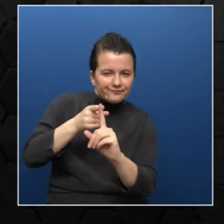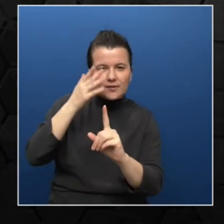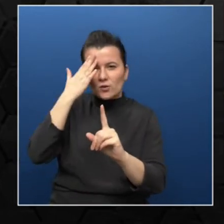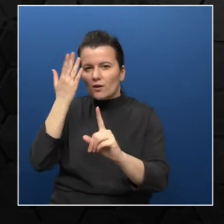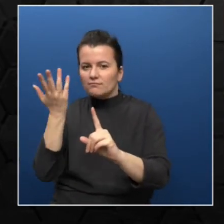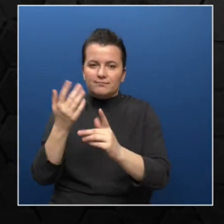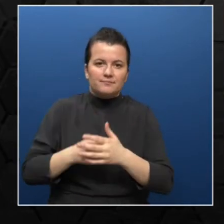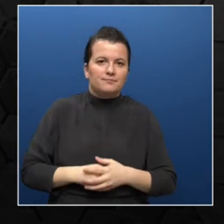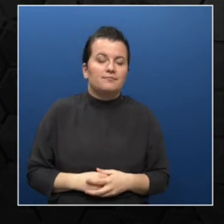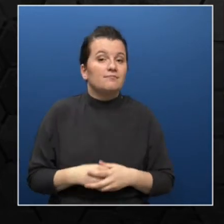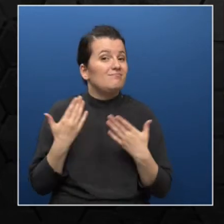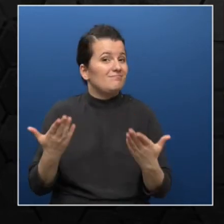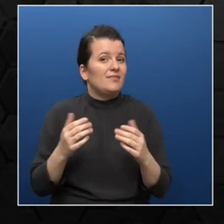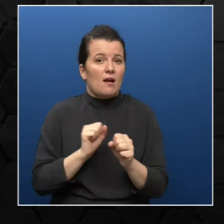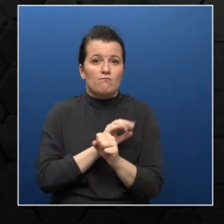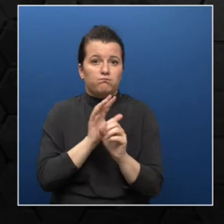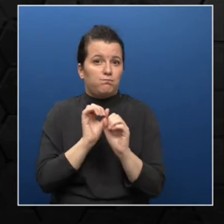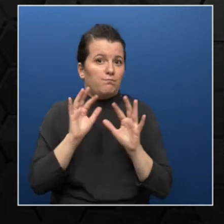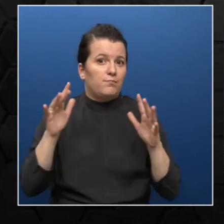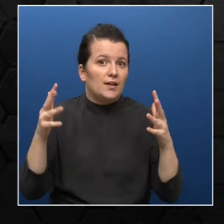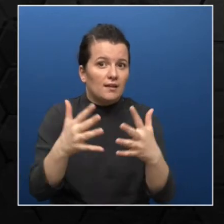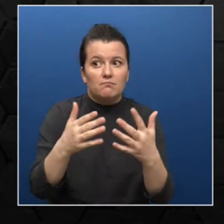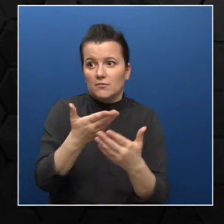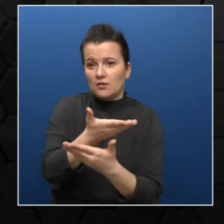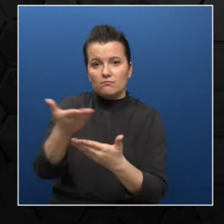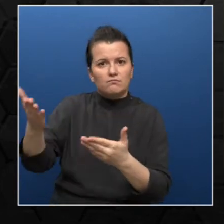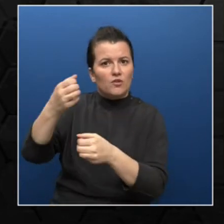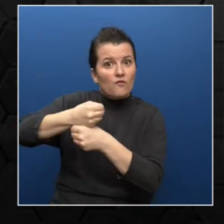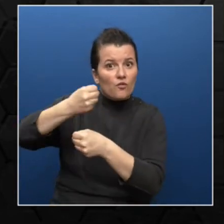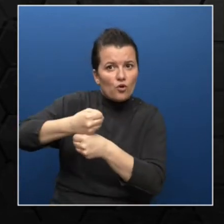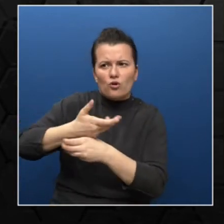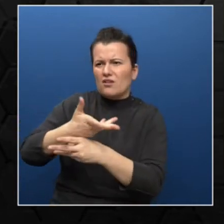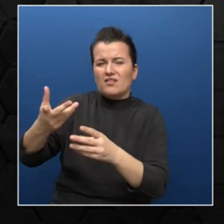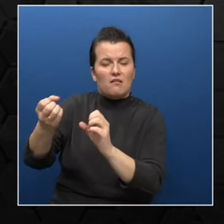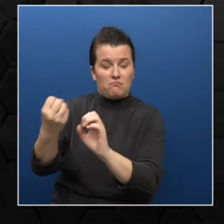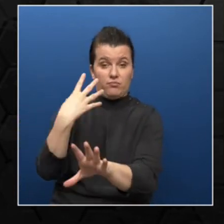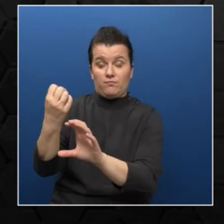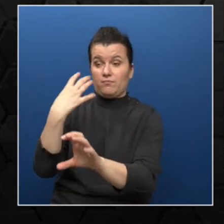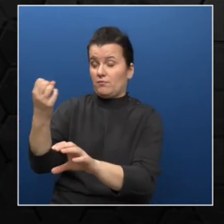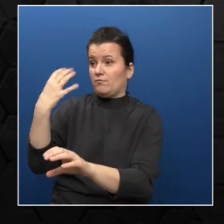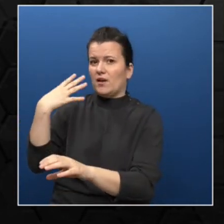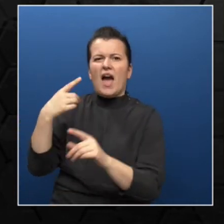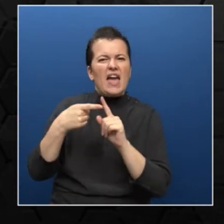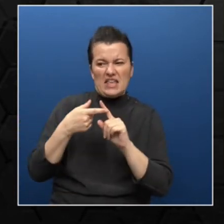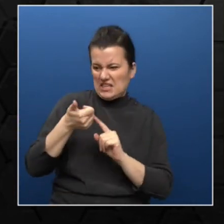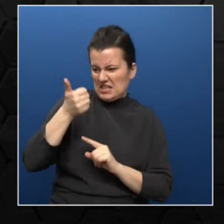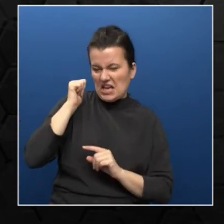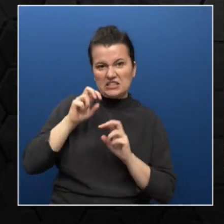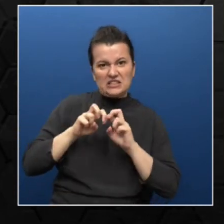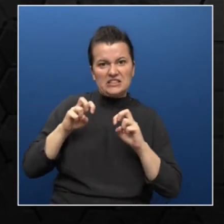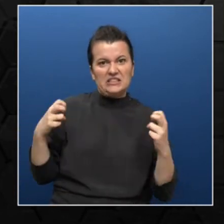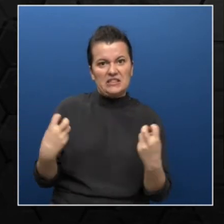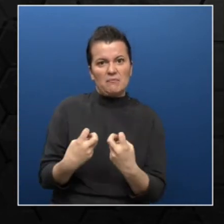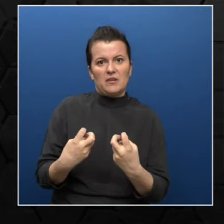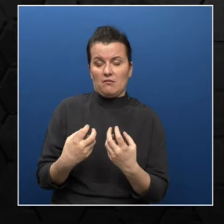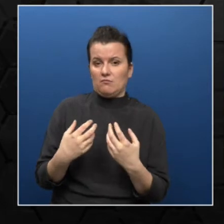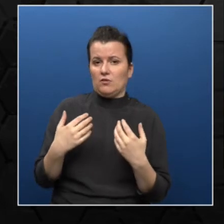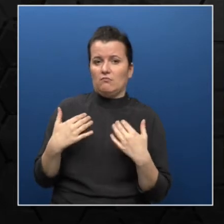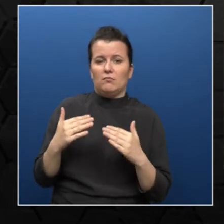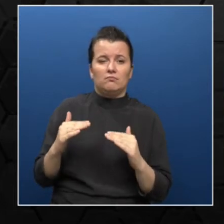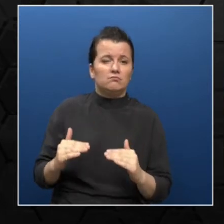information that these professors are actually doing. So yesterday I was a seminar with a bunch of really high